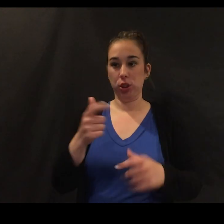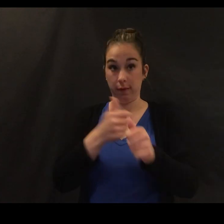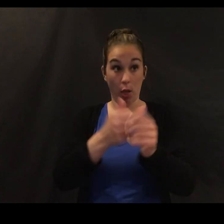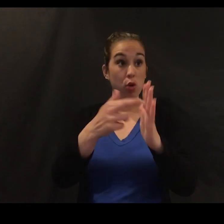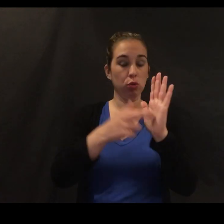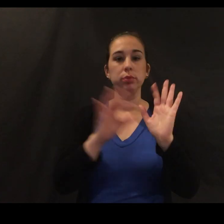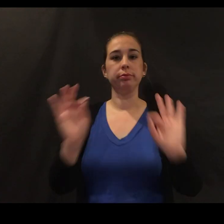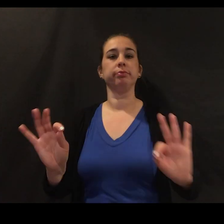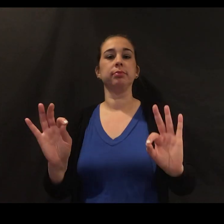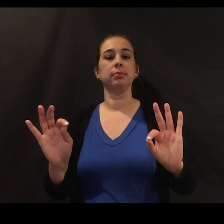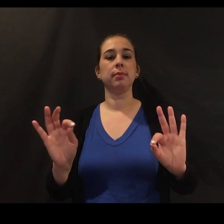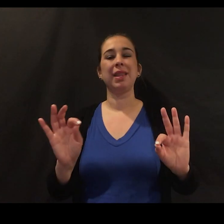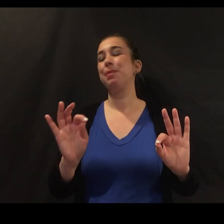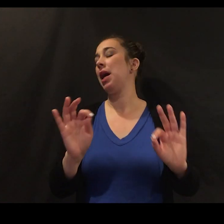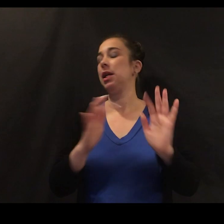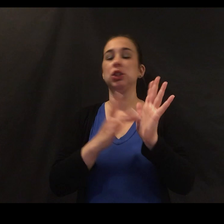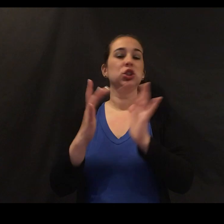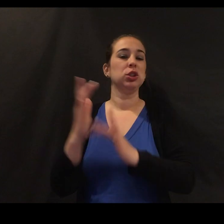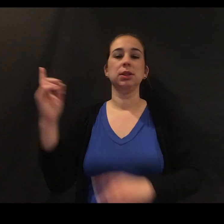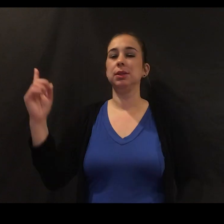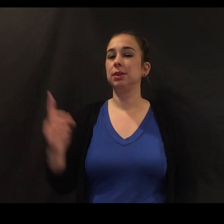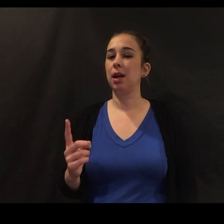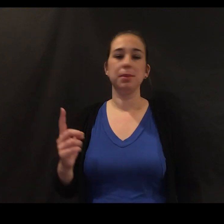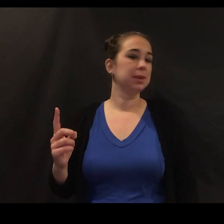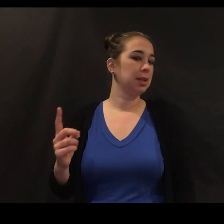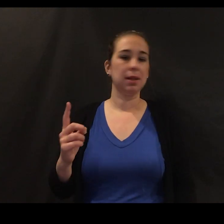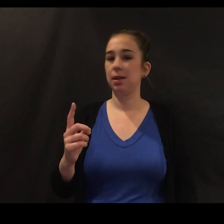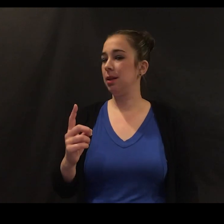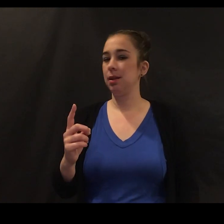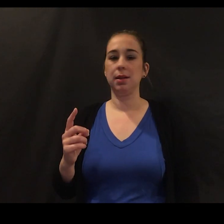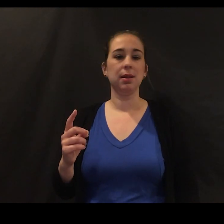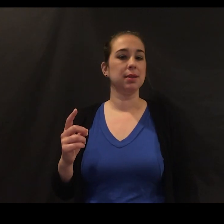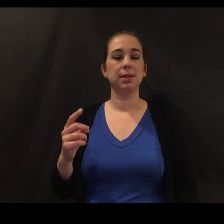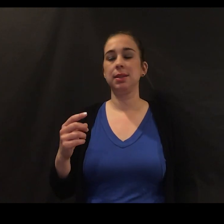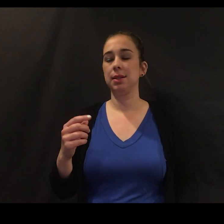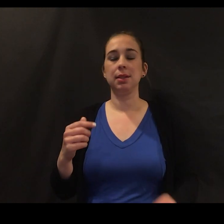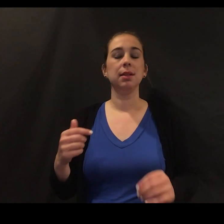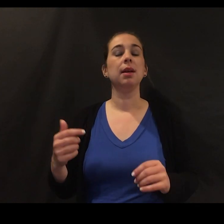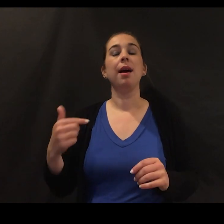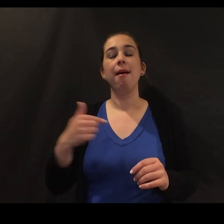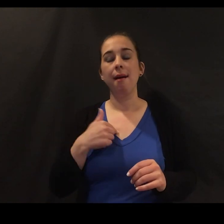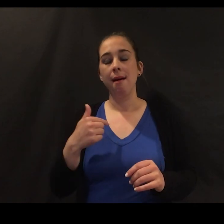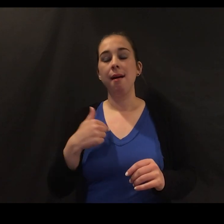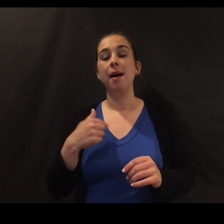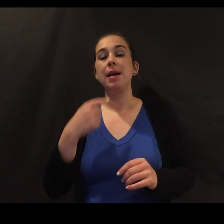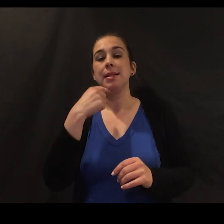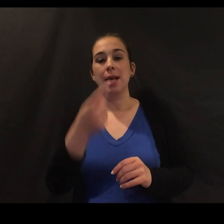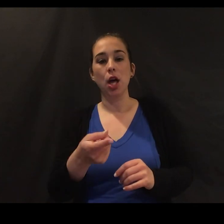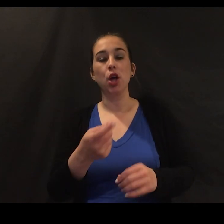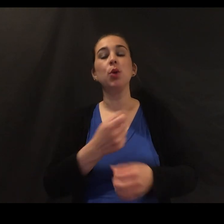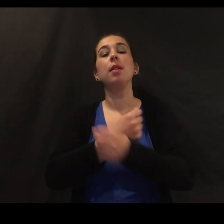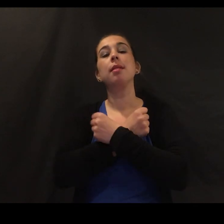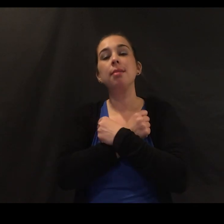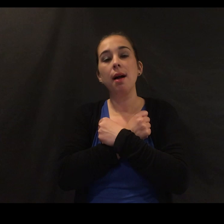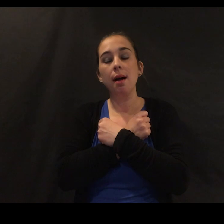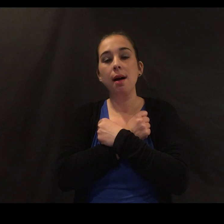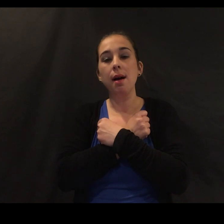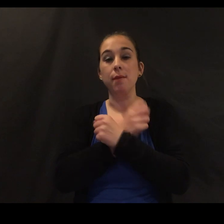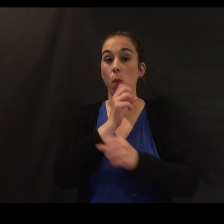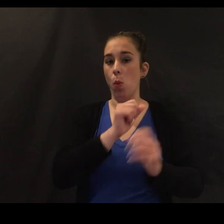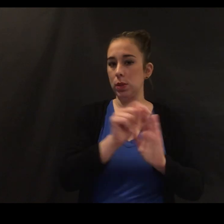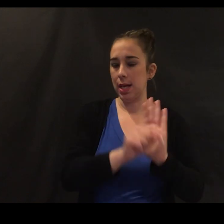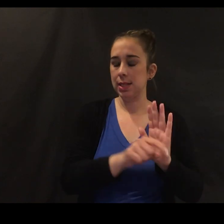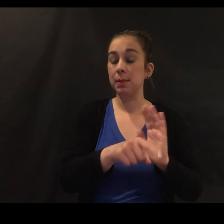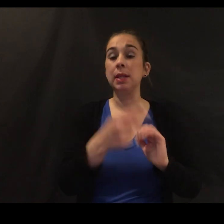Well, Jesus comes along and said, you've heard it said, but now I say to you, love, in the Old Testament it says,